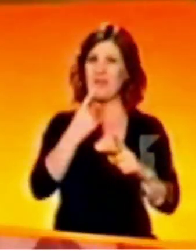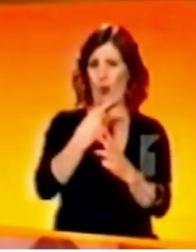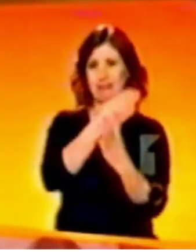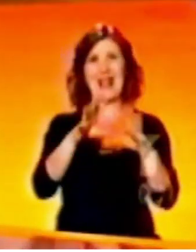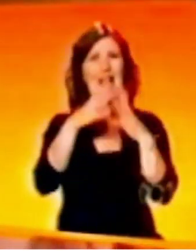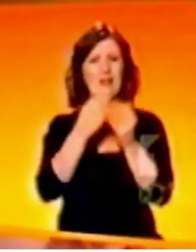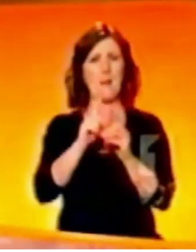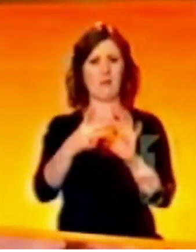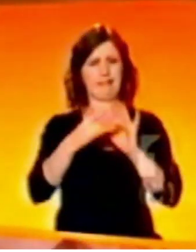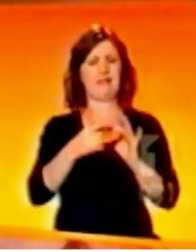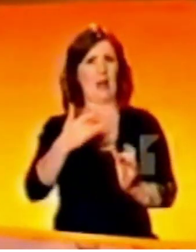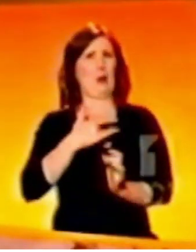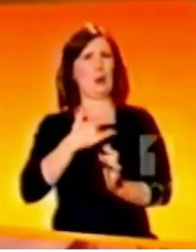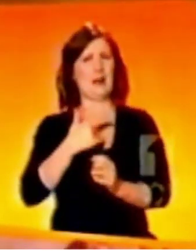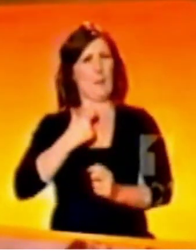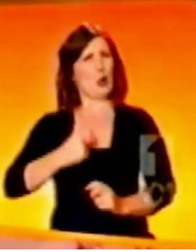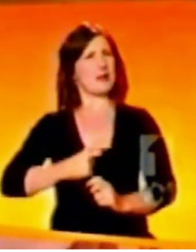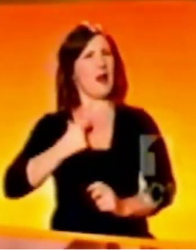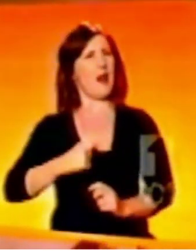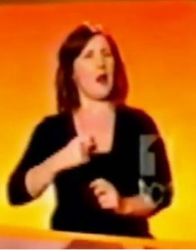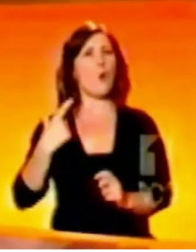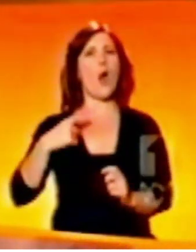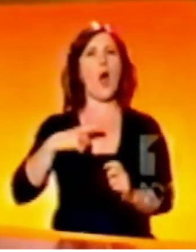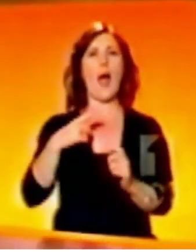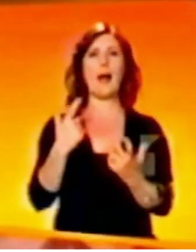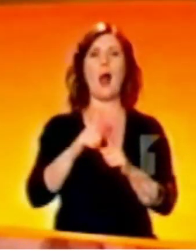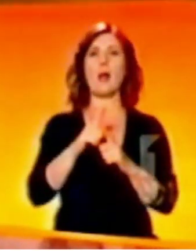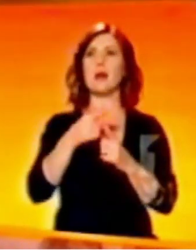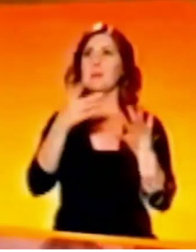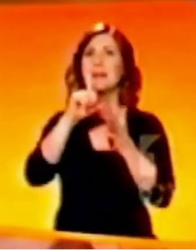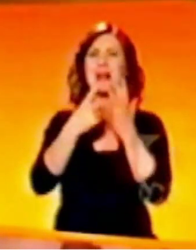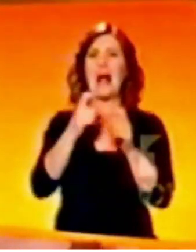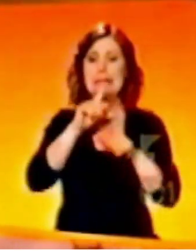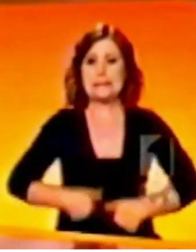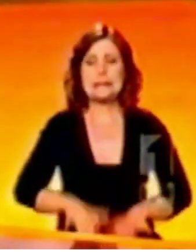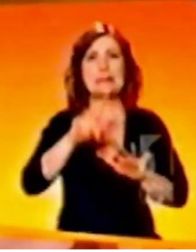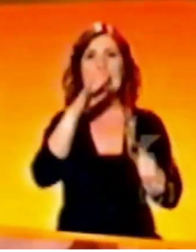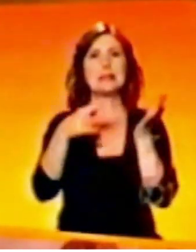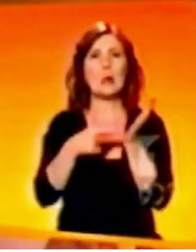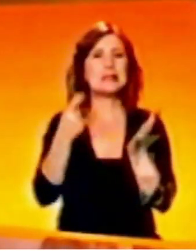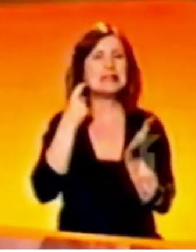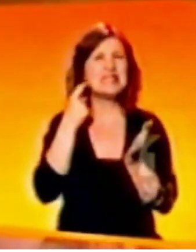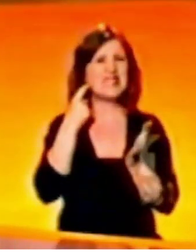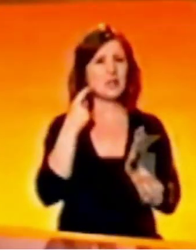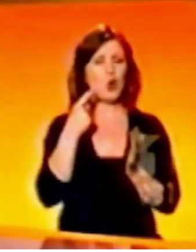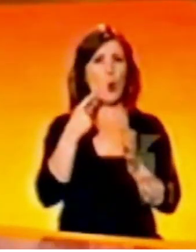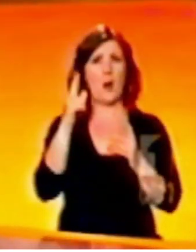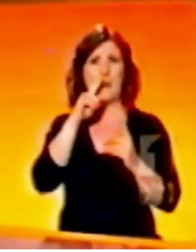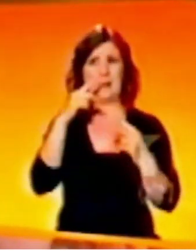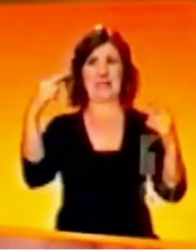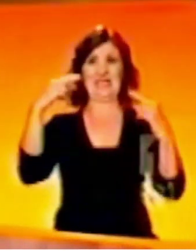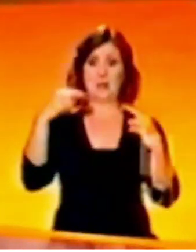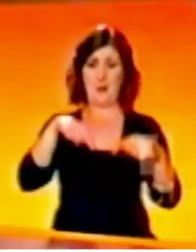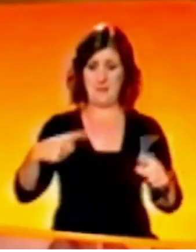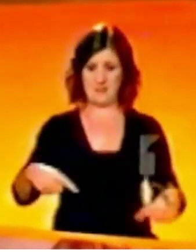that is incredibly personal for people with disabilities, as in continence issues, and then something that is visibly part